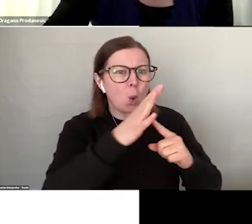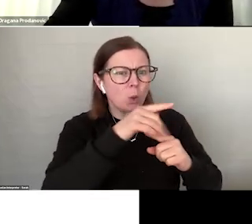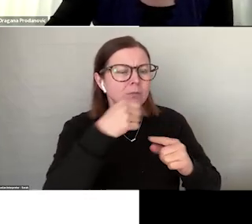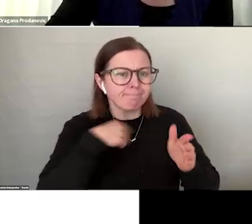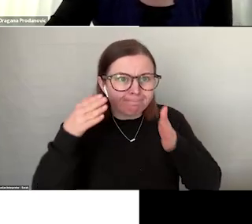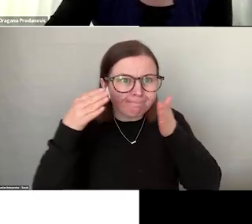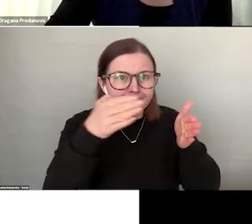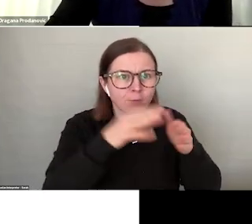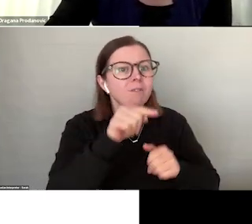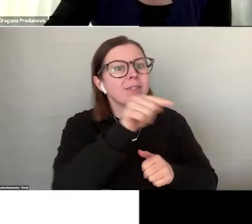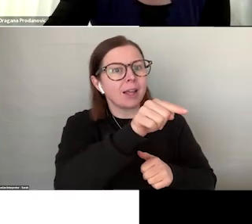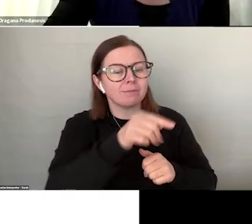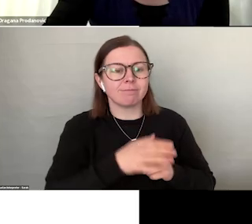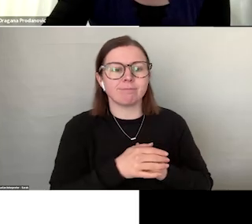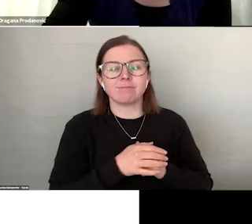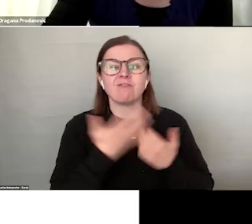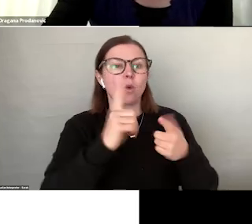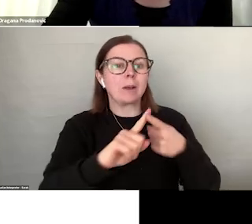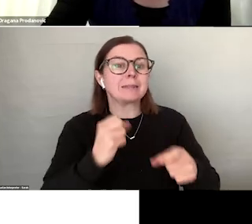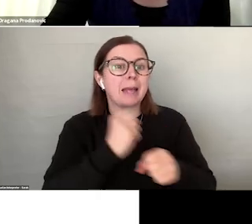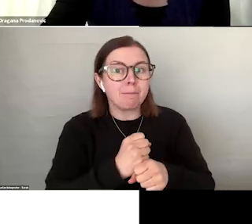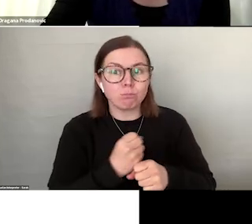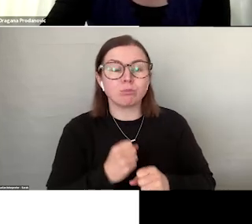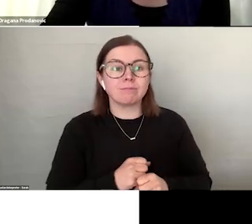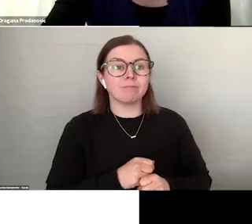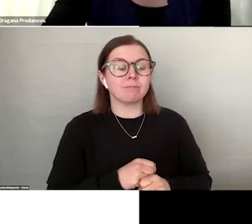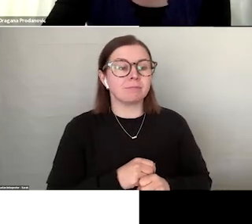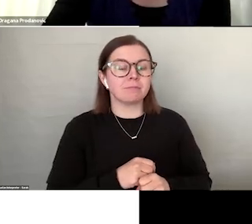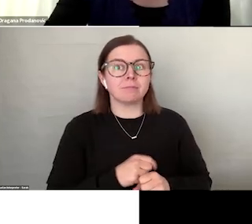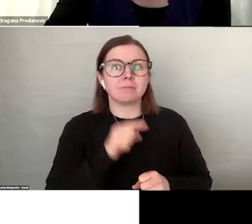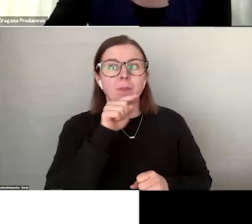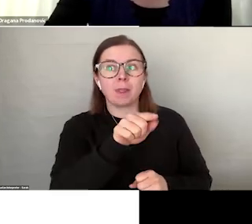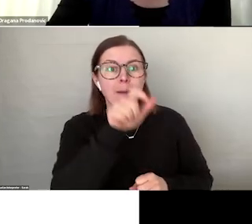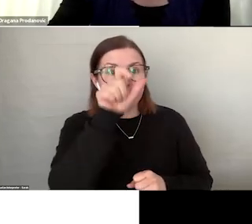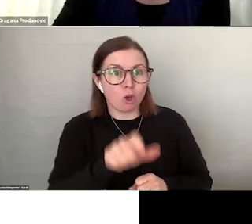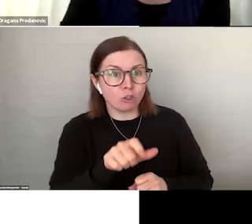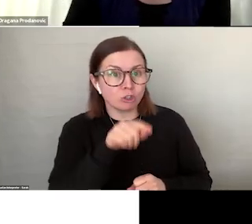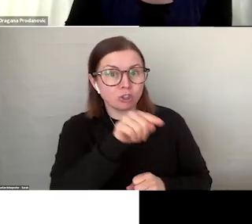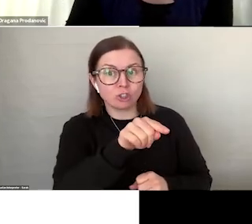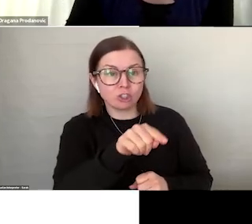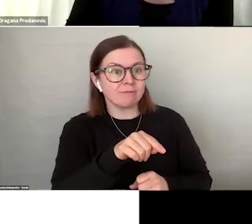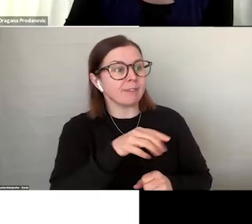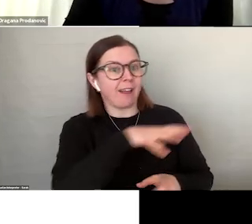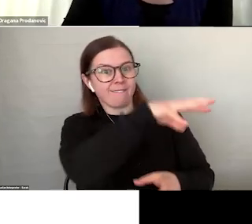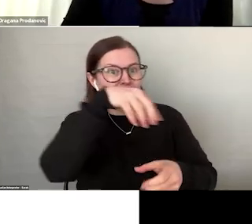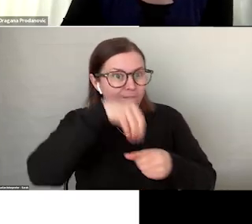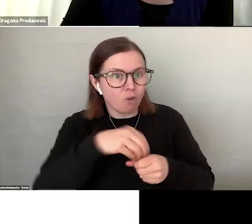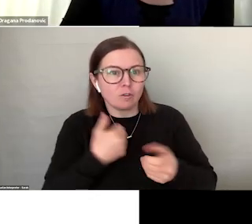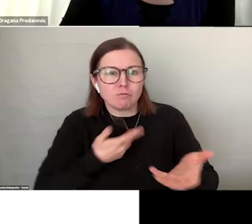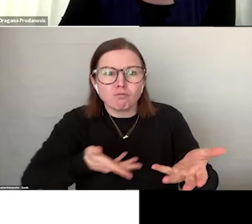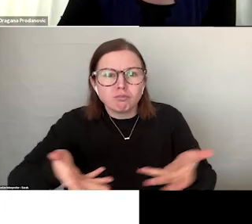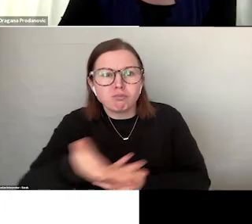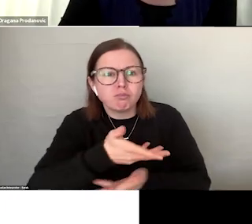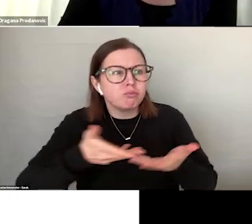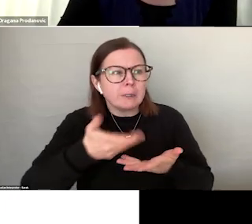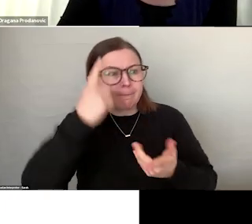example of person-centered care is actually involving the person in the healthcare discussions and in